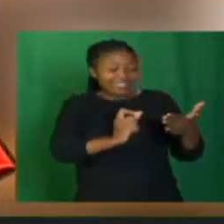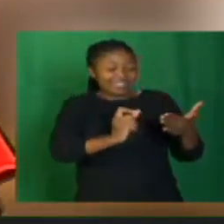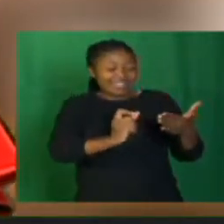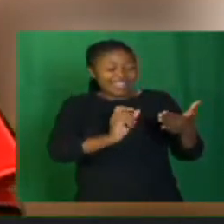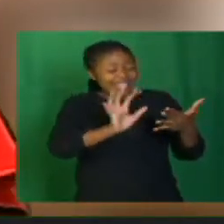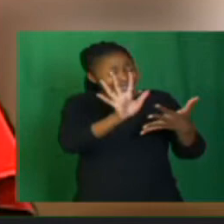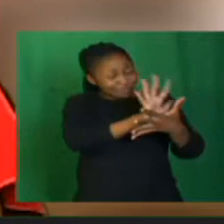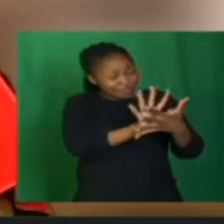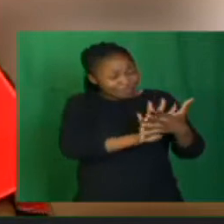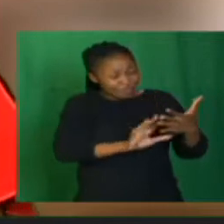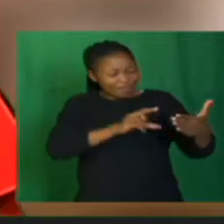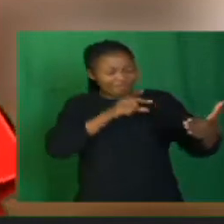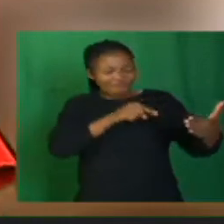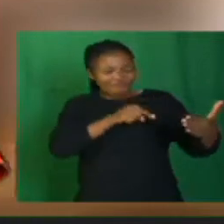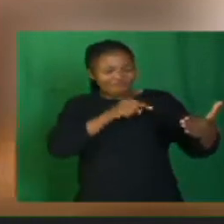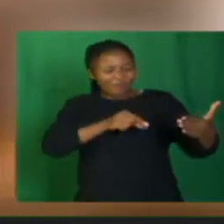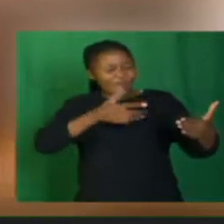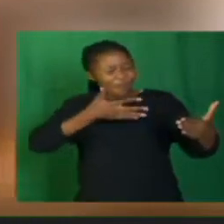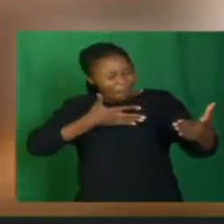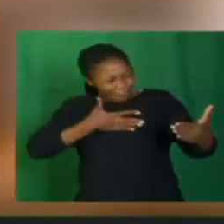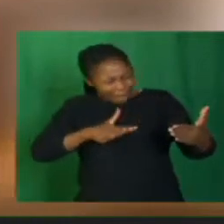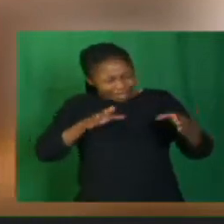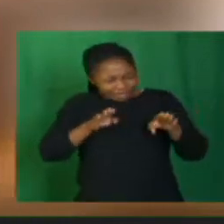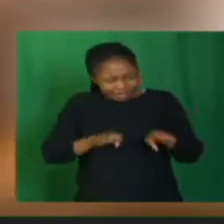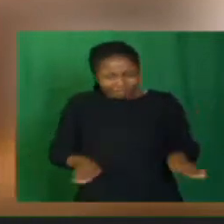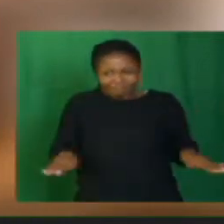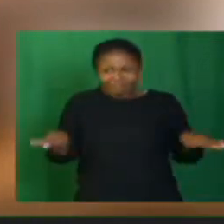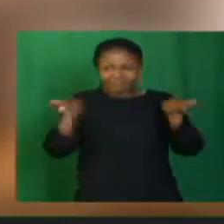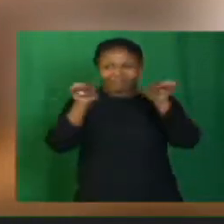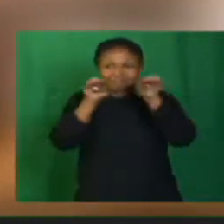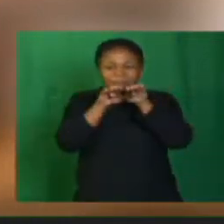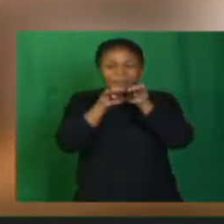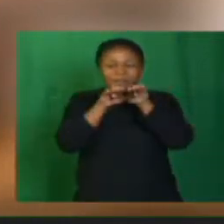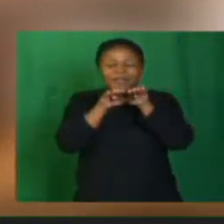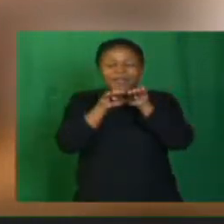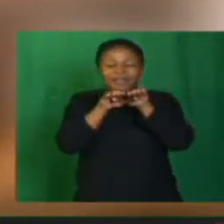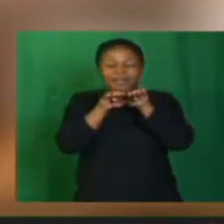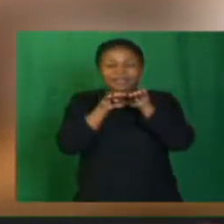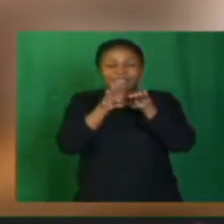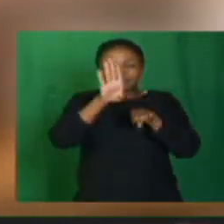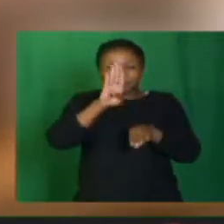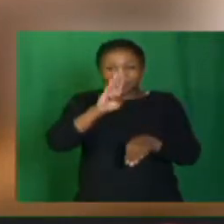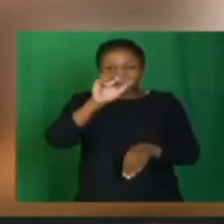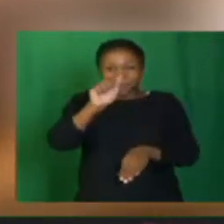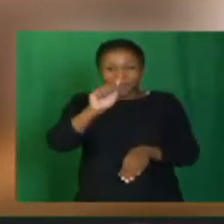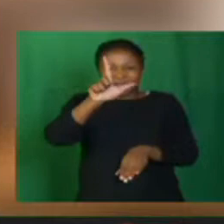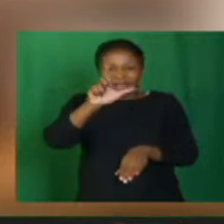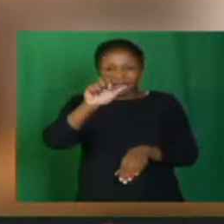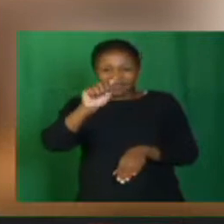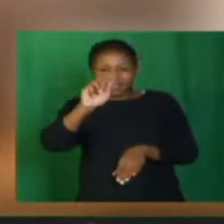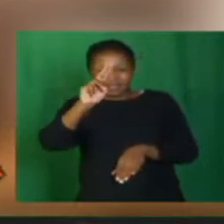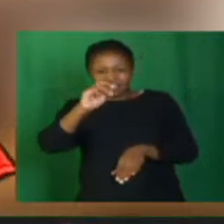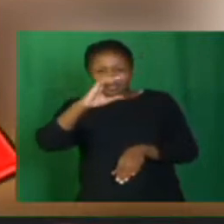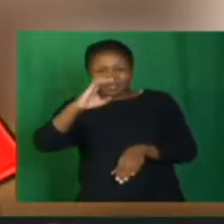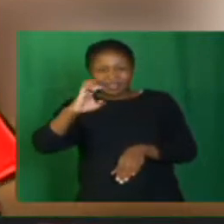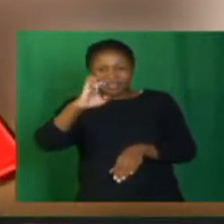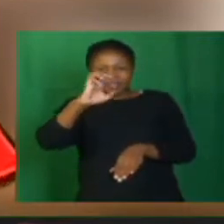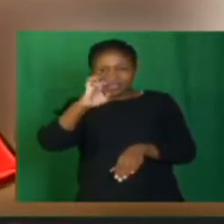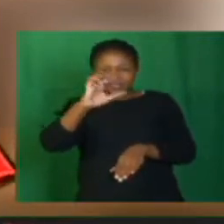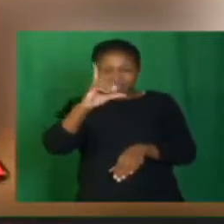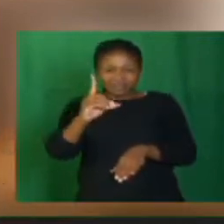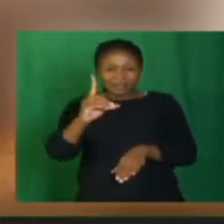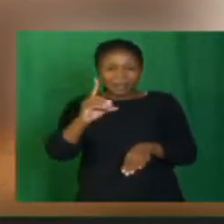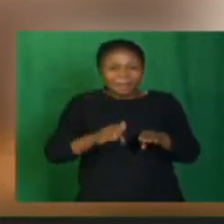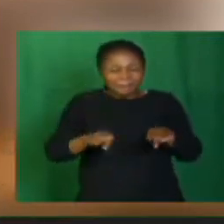a presentation of a balanced. Dear Lena, please note that it is a balanced, it is